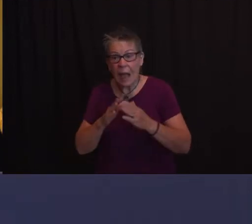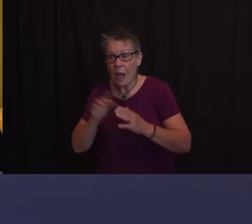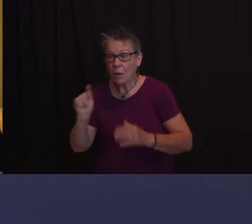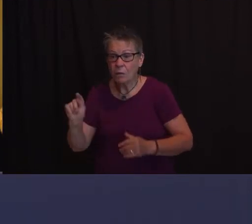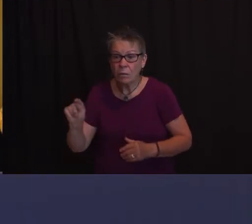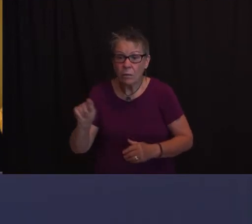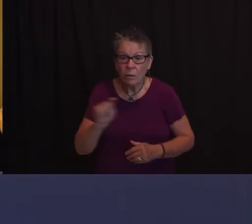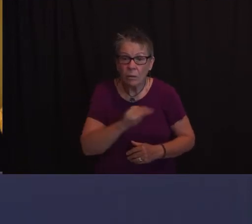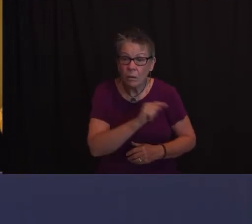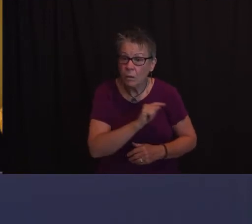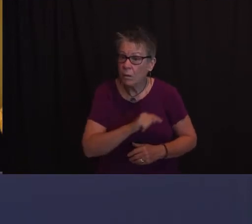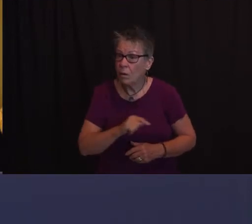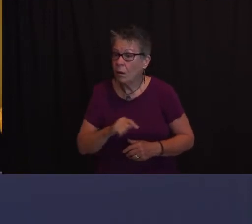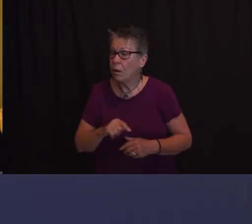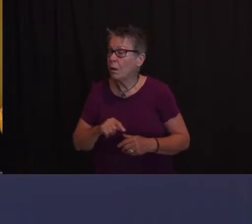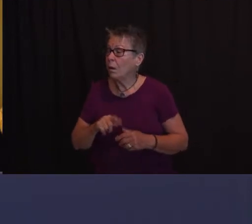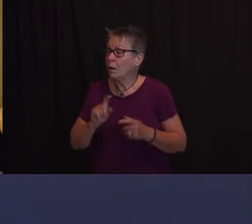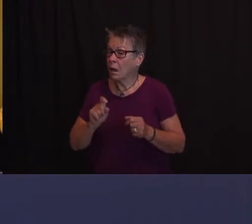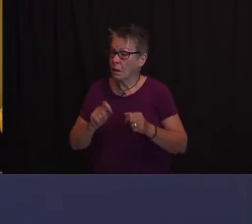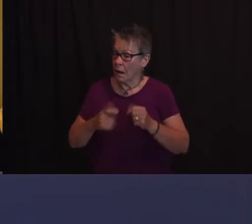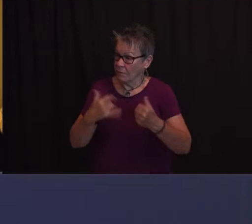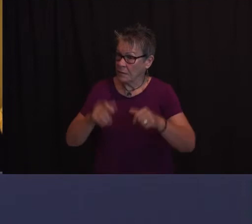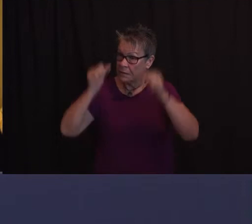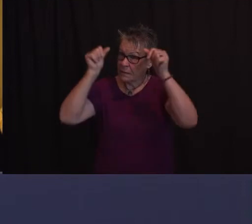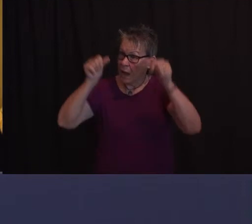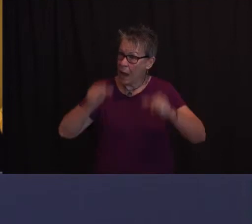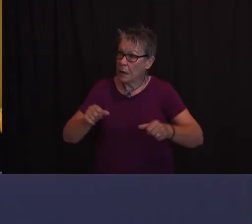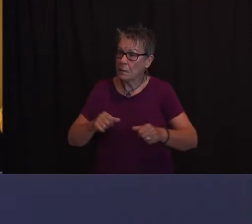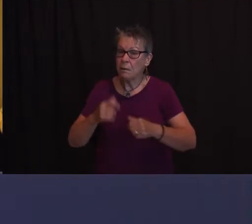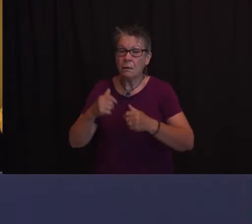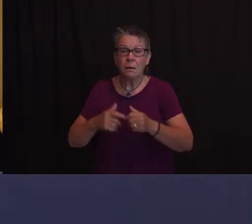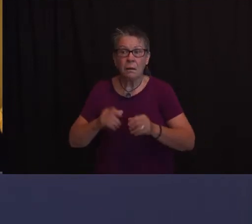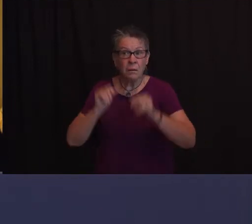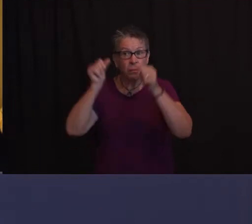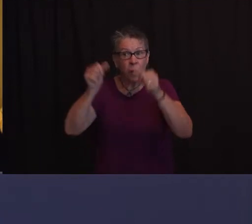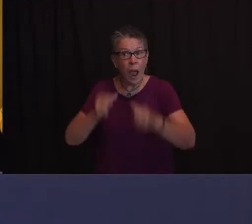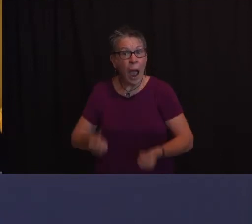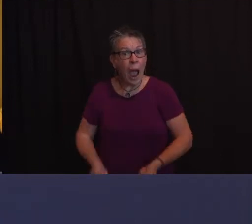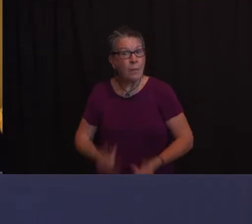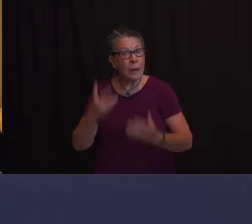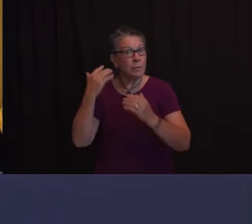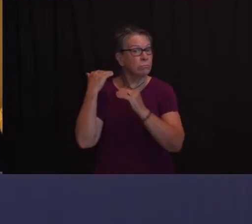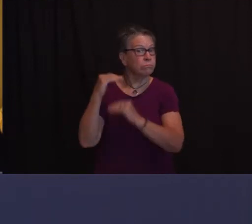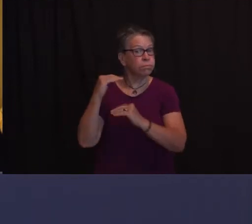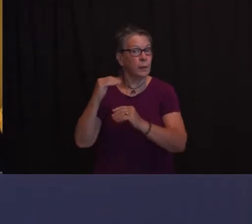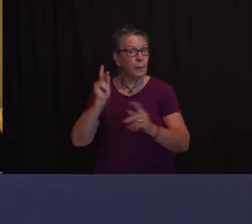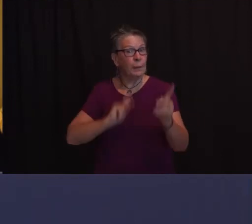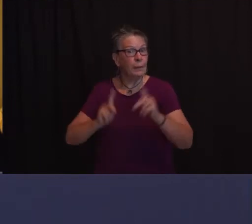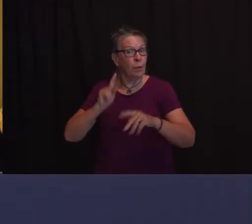calls for cops to issue warnings to juveniles instead of more severe consequences?